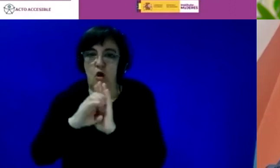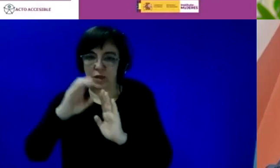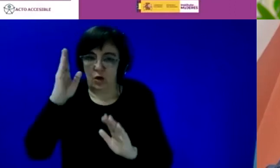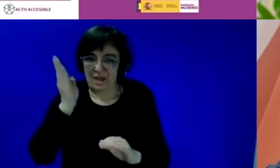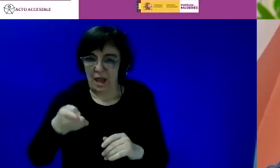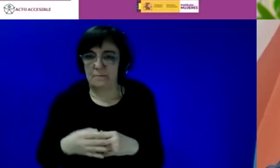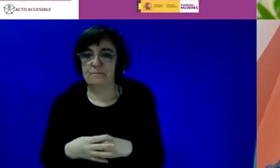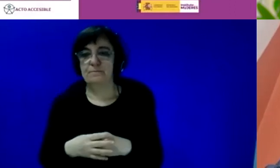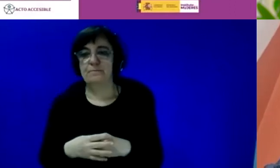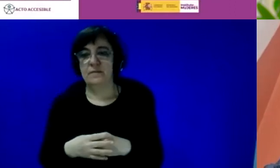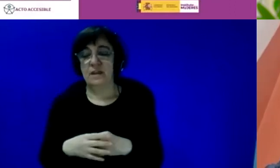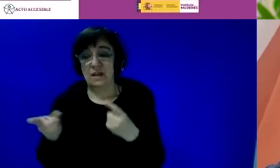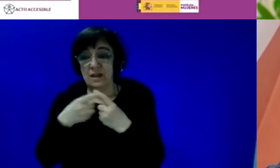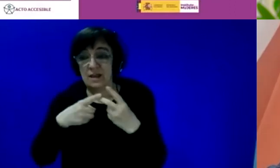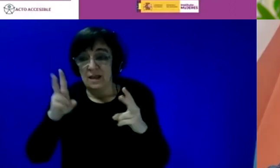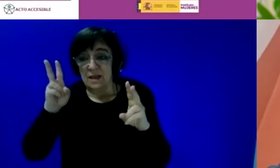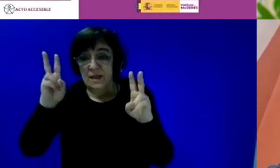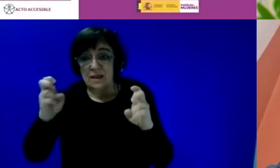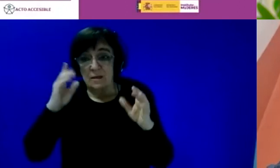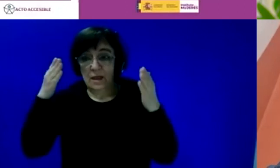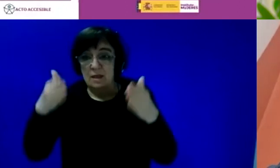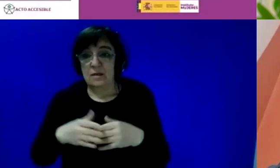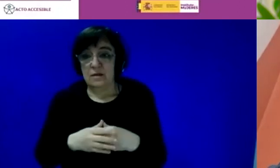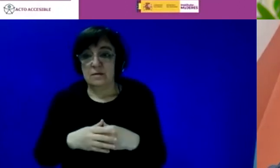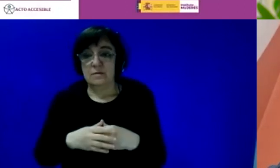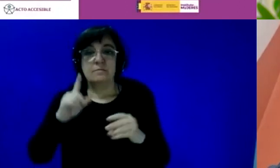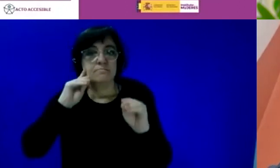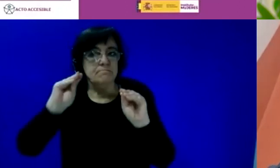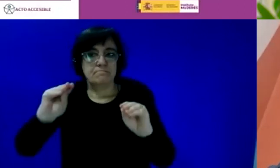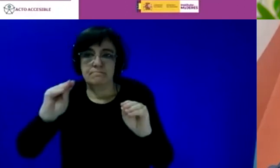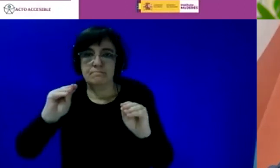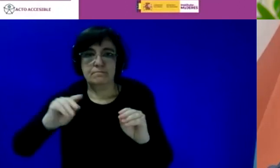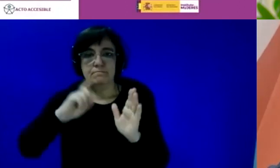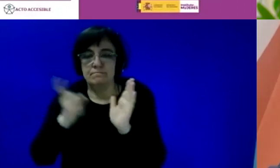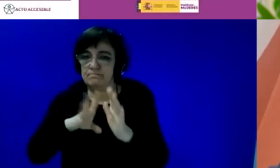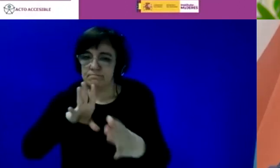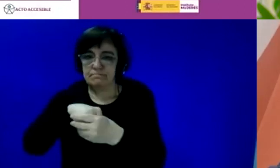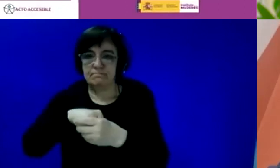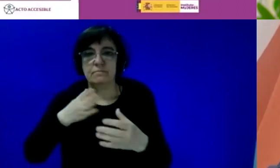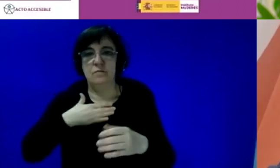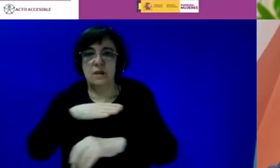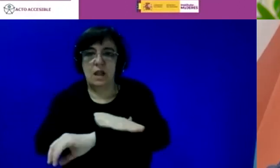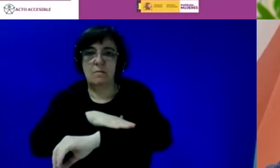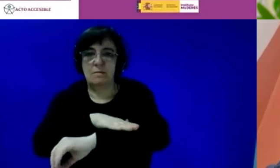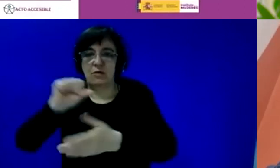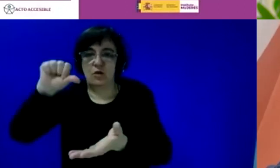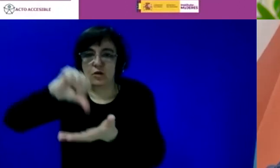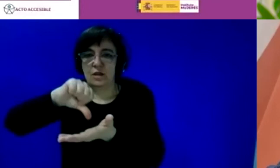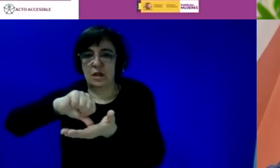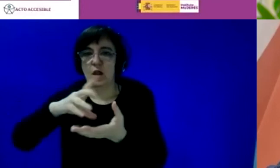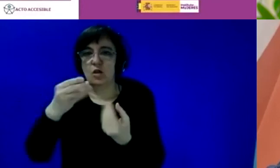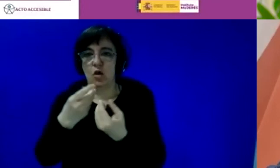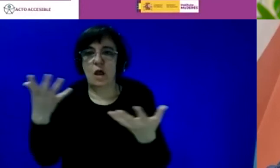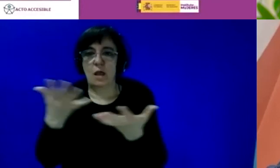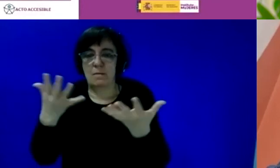recent reform of the penal code. So, to the matter at hand, I would just like to point out